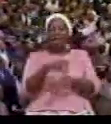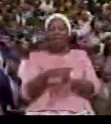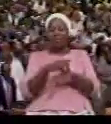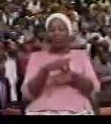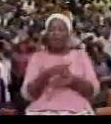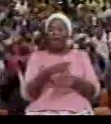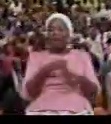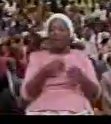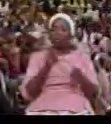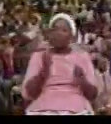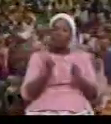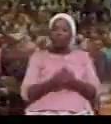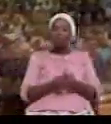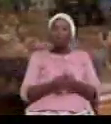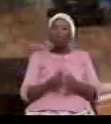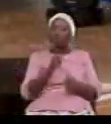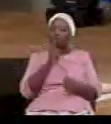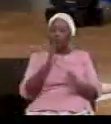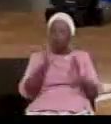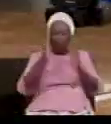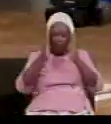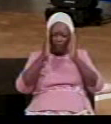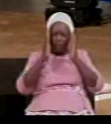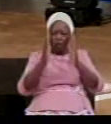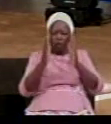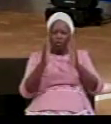with real focus.